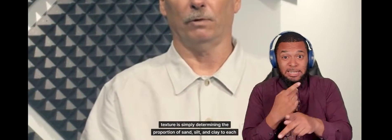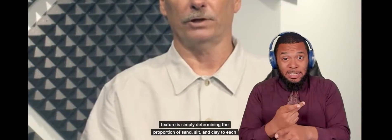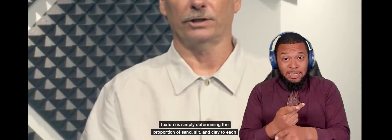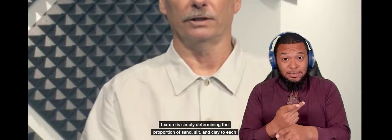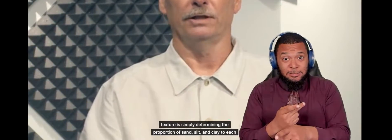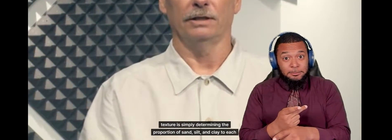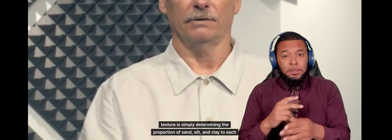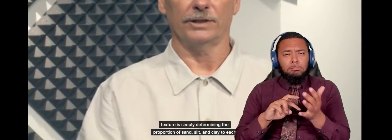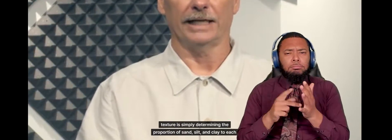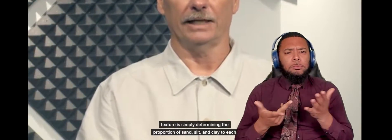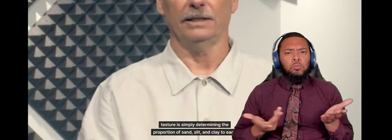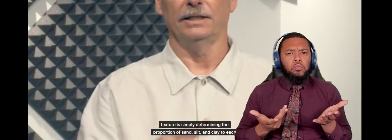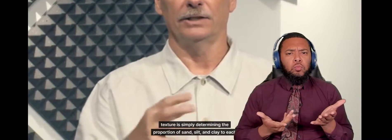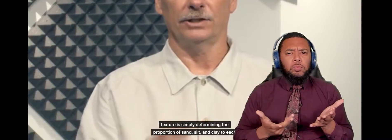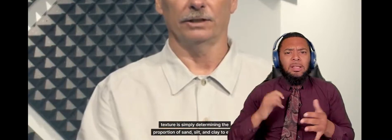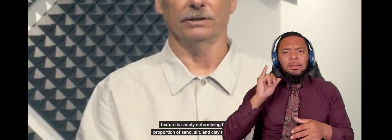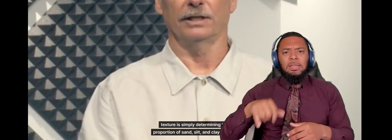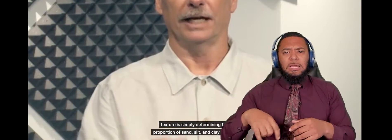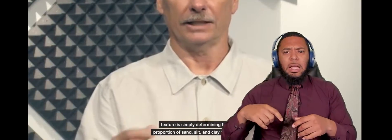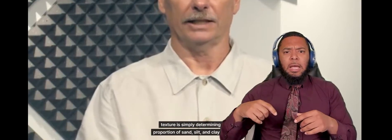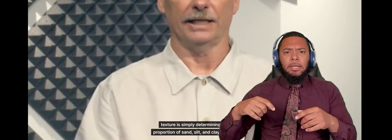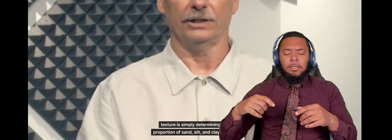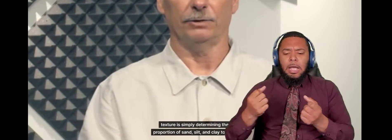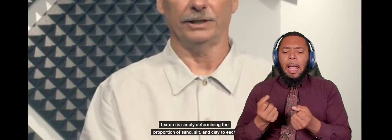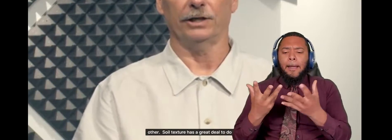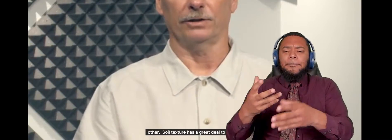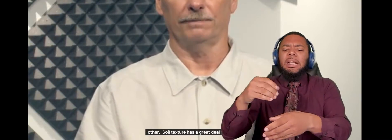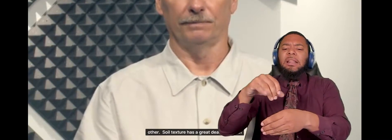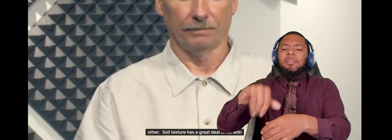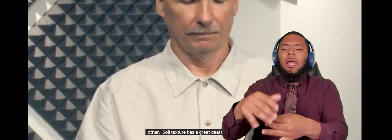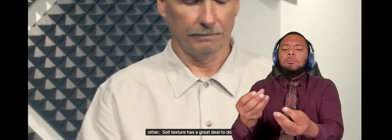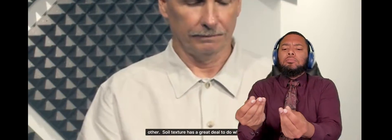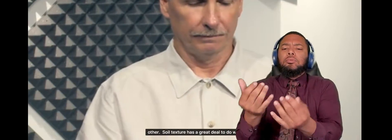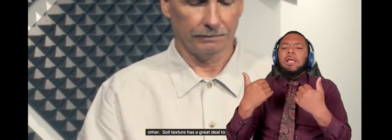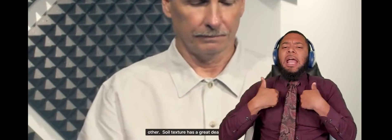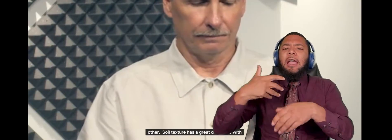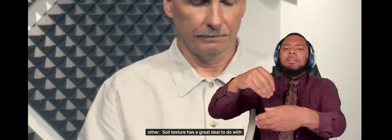the proportion of sand, silt, and clay to each other.